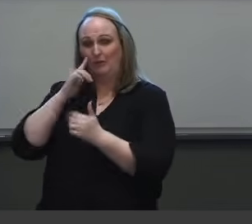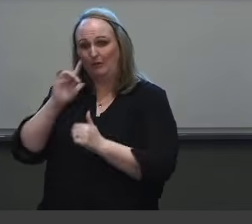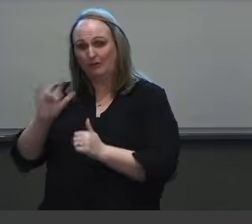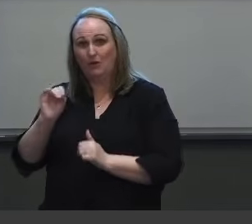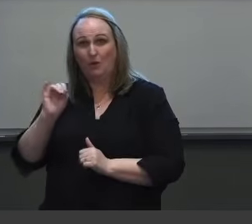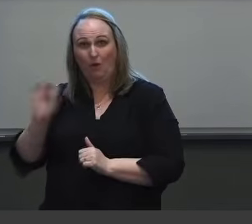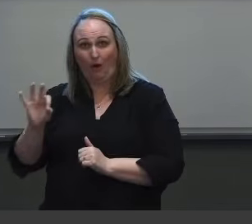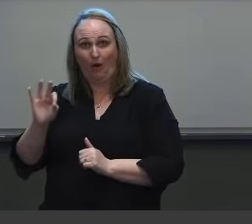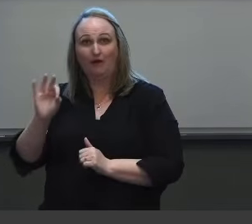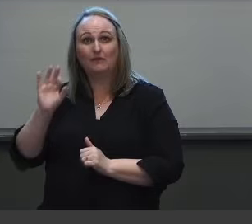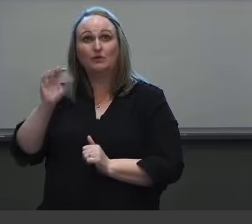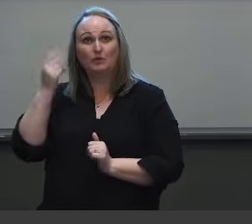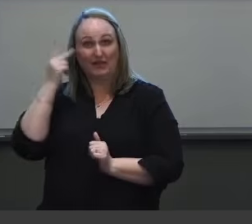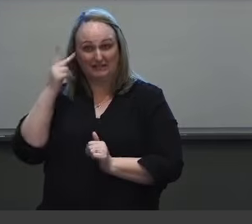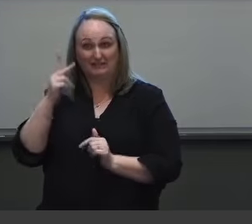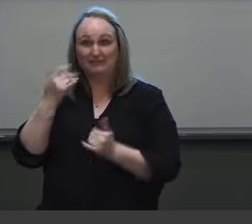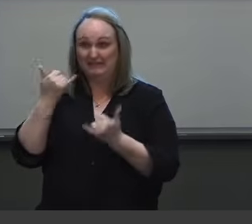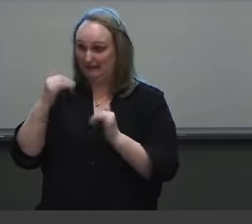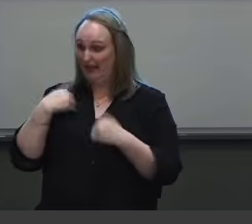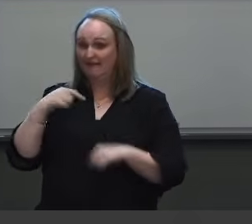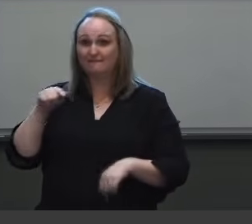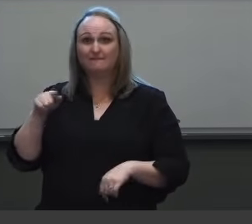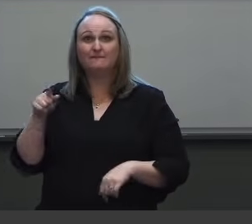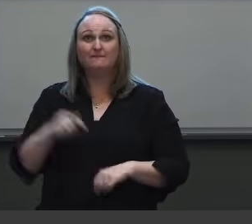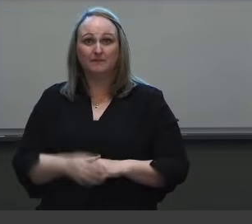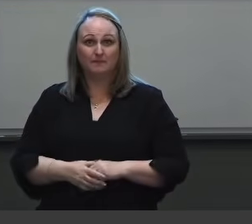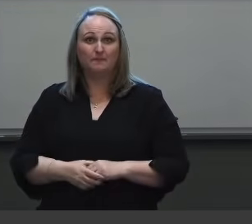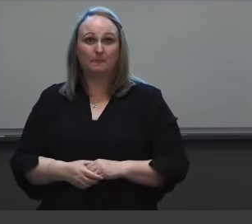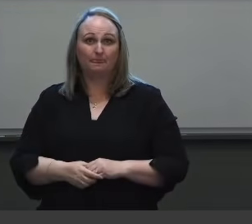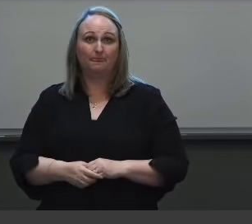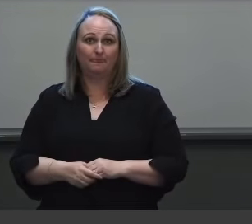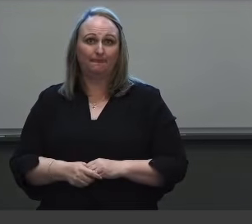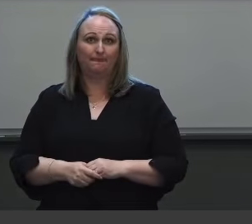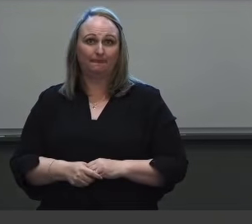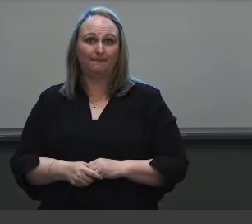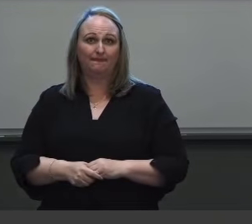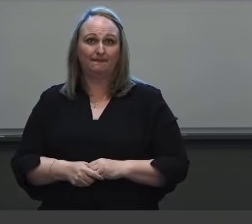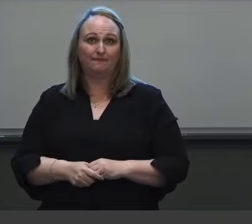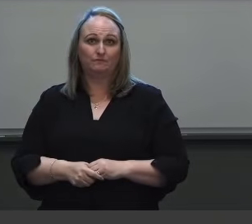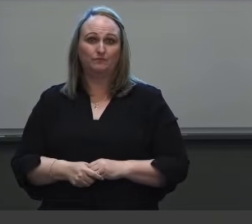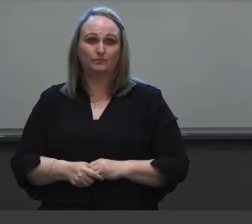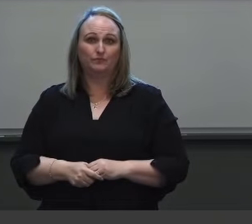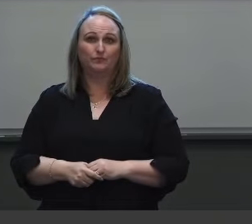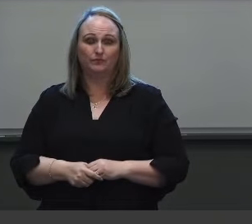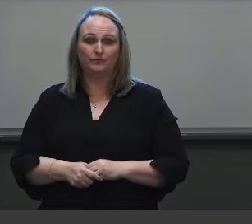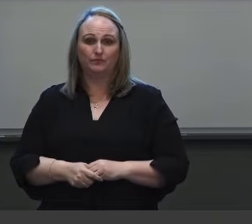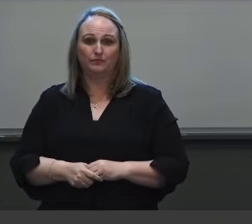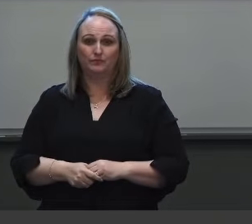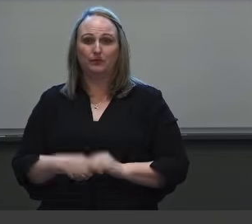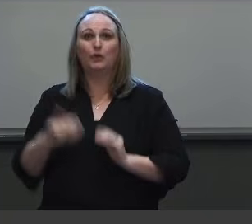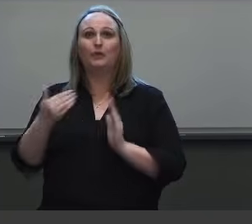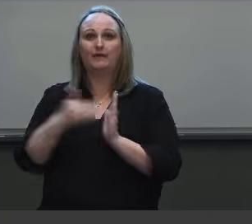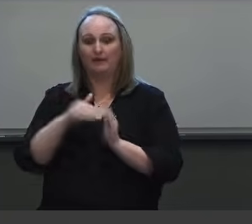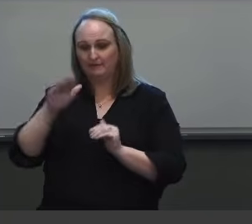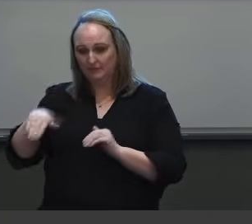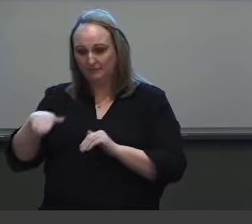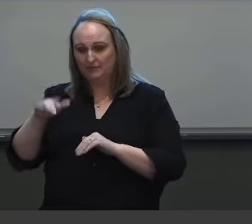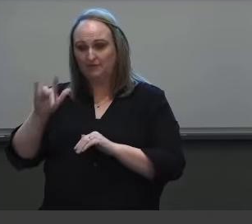dog barking here. You can hear dog barking. The system is not filtering it, and then again I will turn it